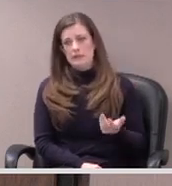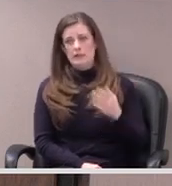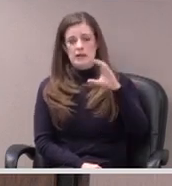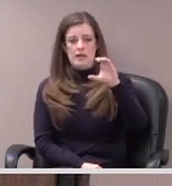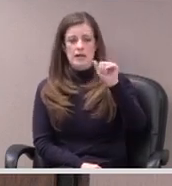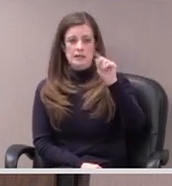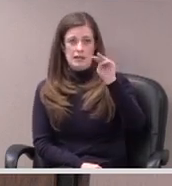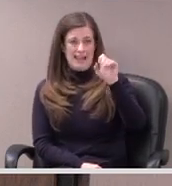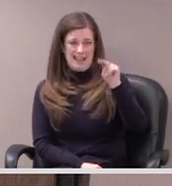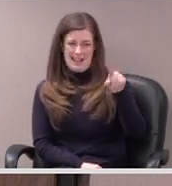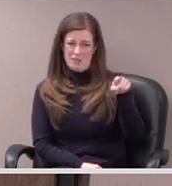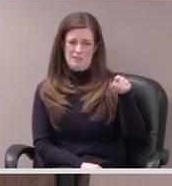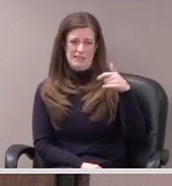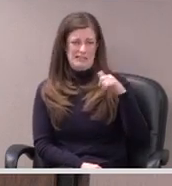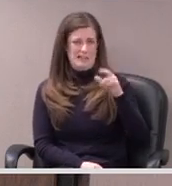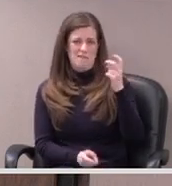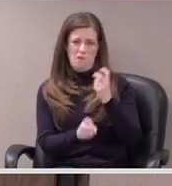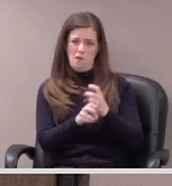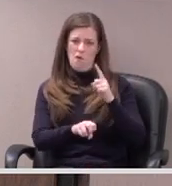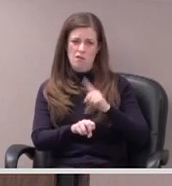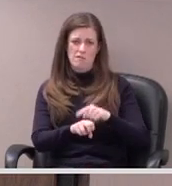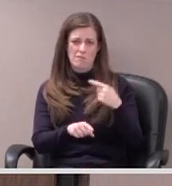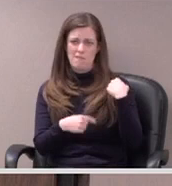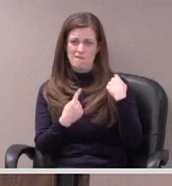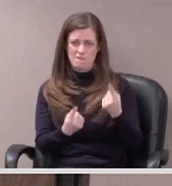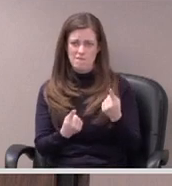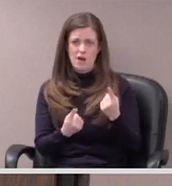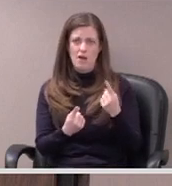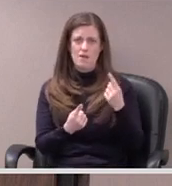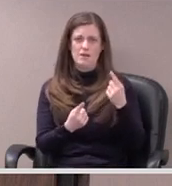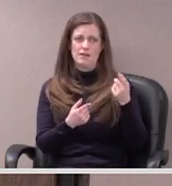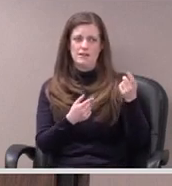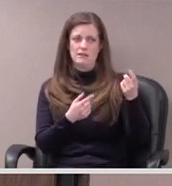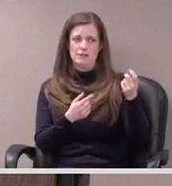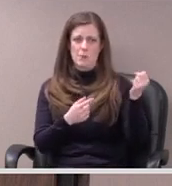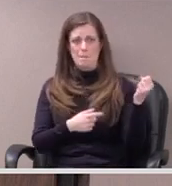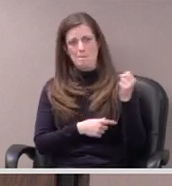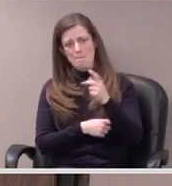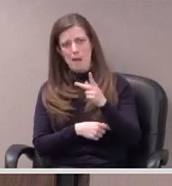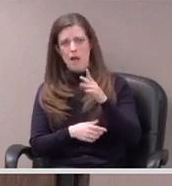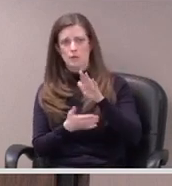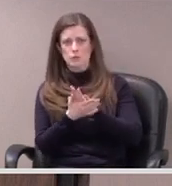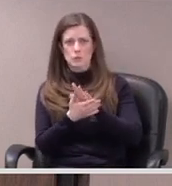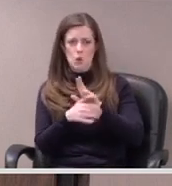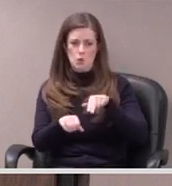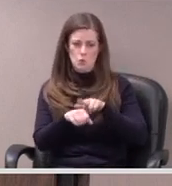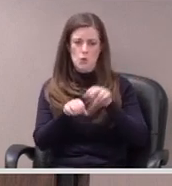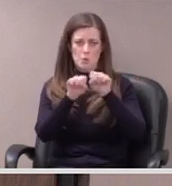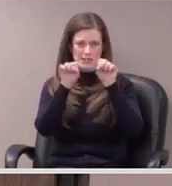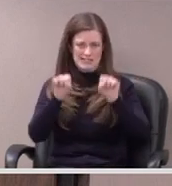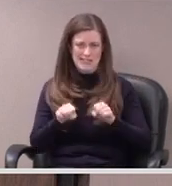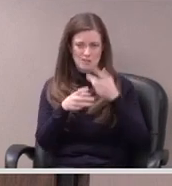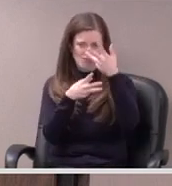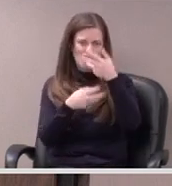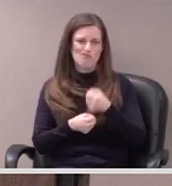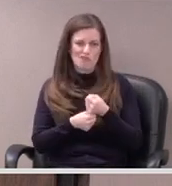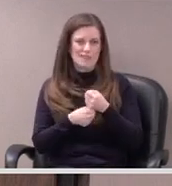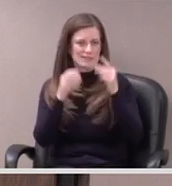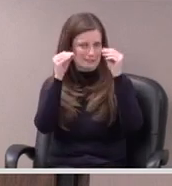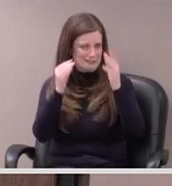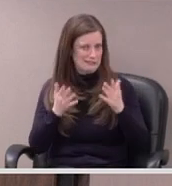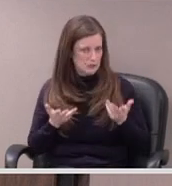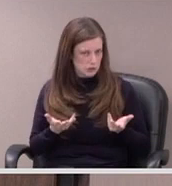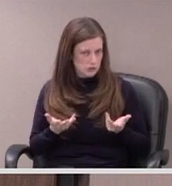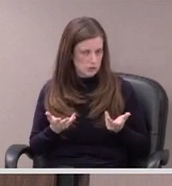Cameron is still having a hard time as far as getting back into school on a regular system, trusting